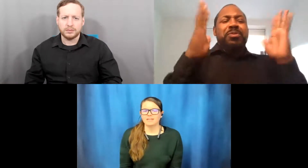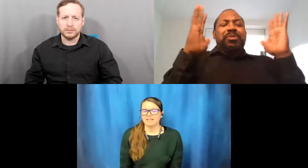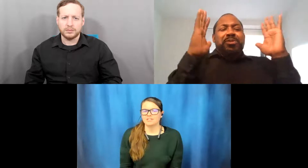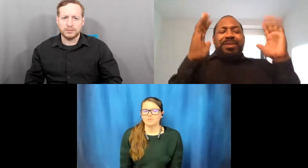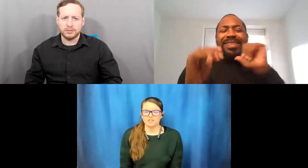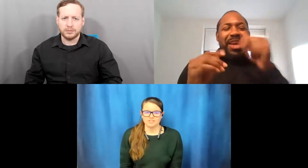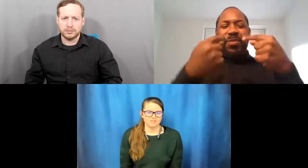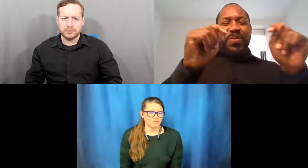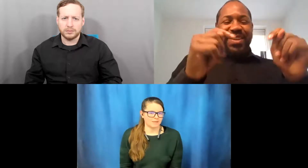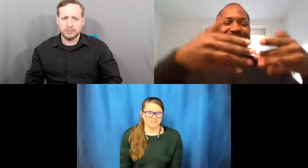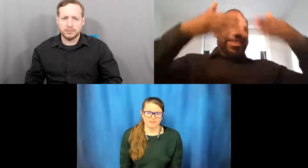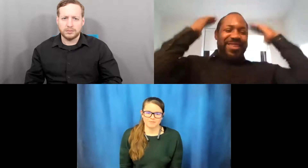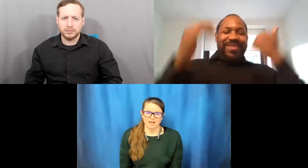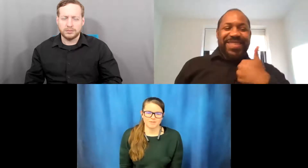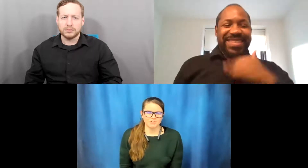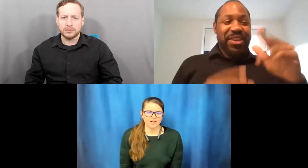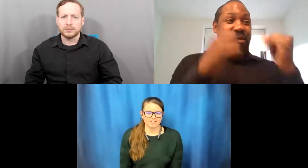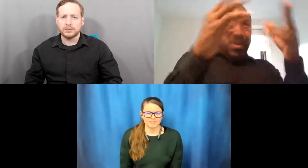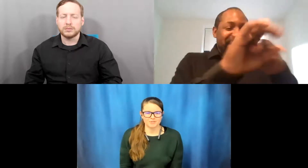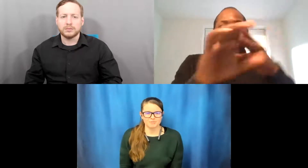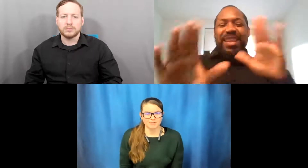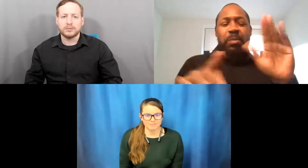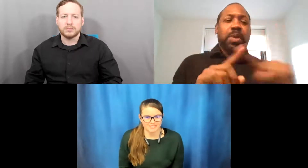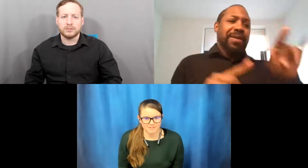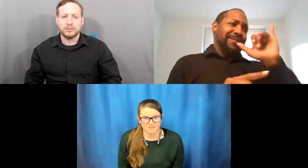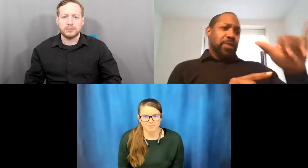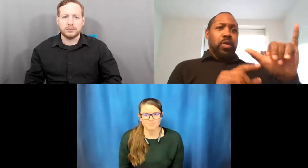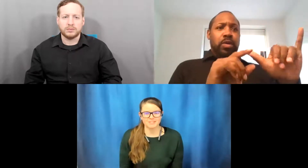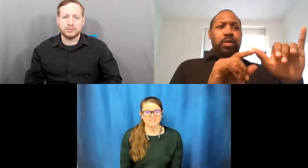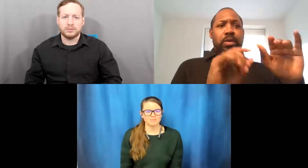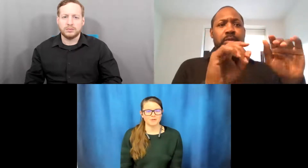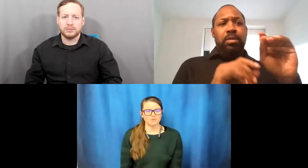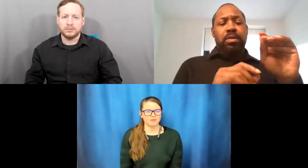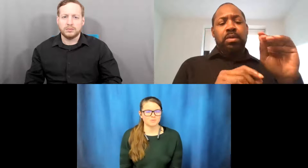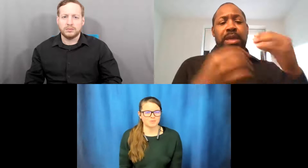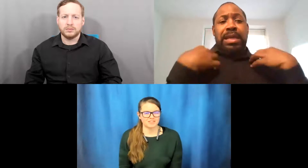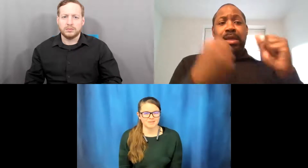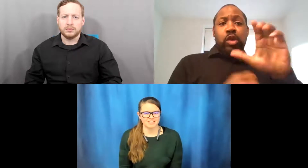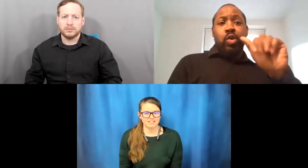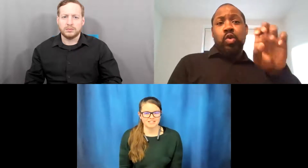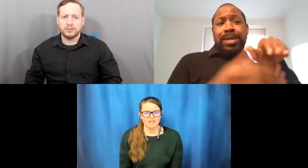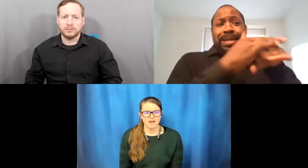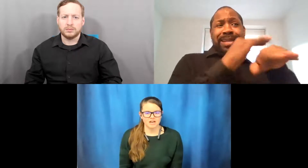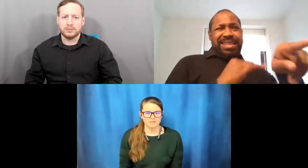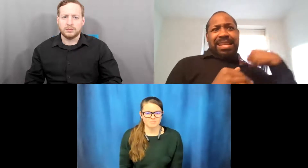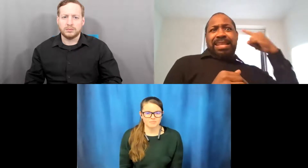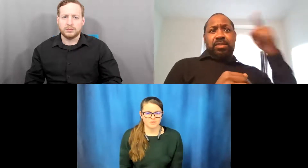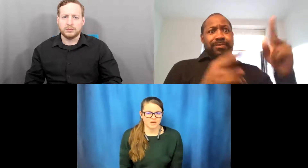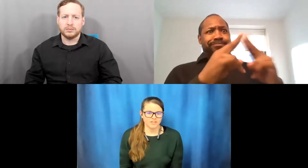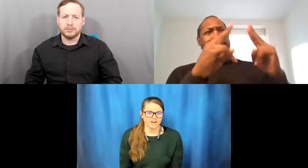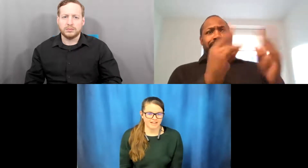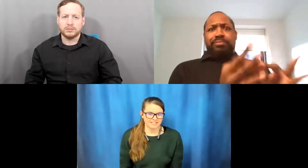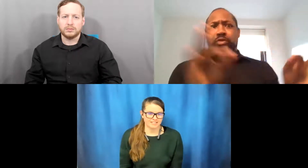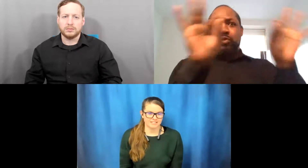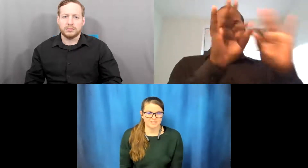I'm planning to join just a few times a year. I'm not trying to bring myself to the place of being overwhelmed with things. But